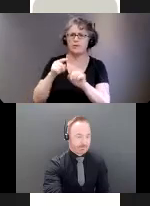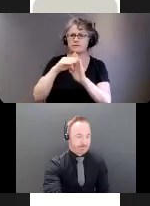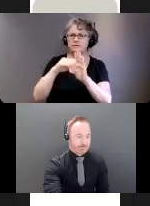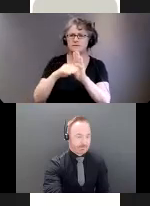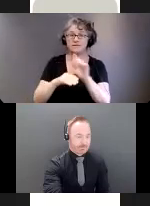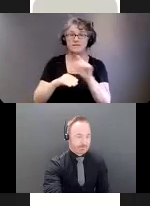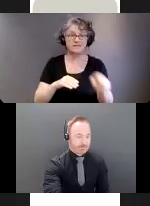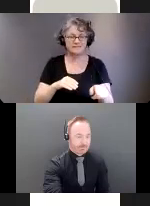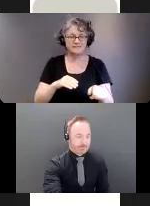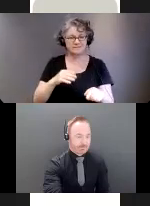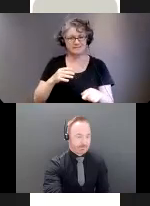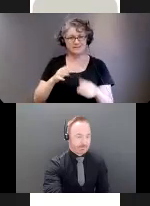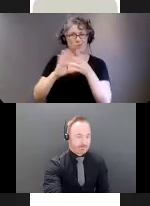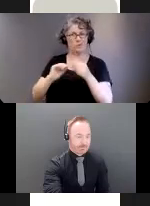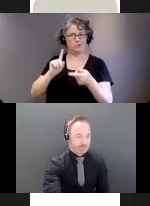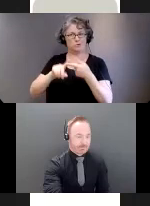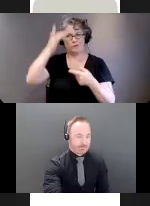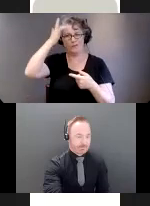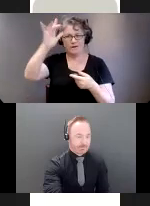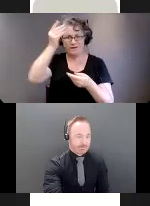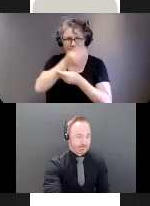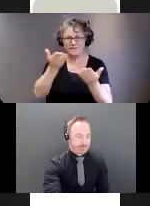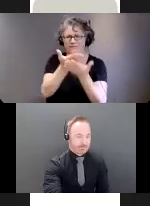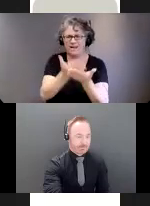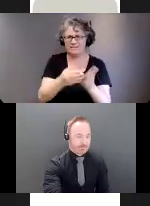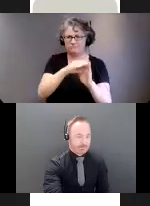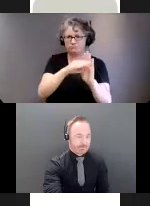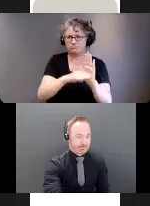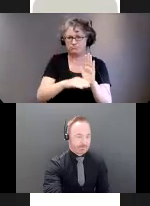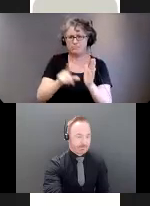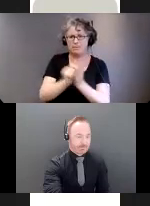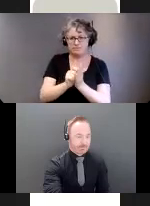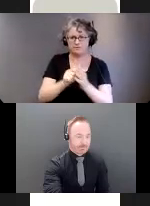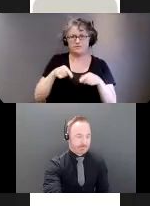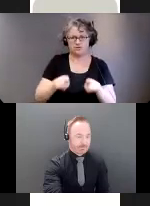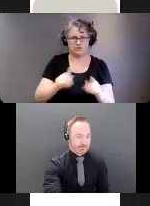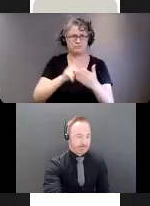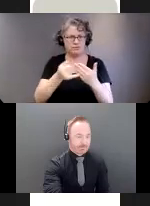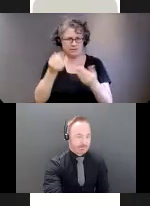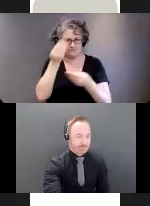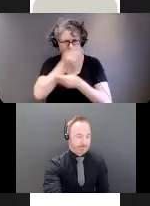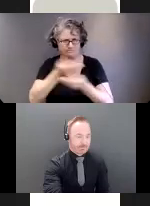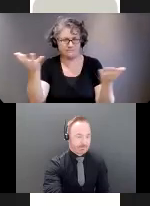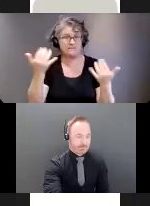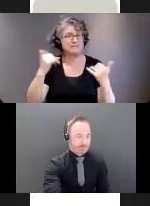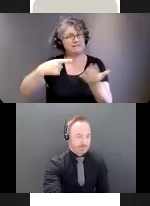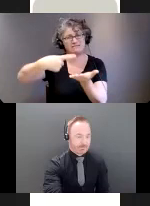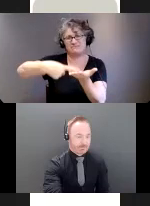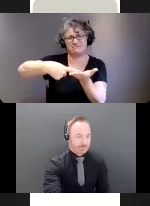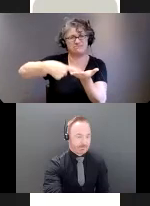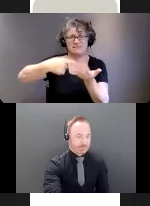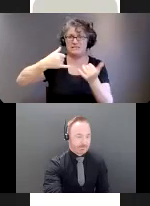the Aging Without Violence project that was also saying, so we're still talking about this. It's